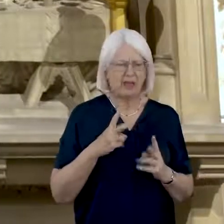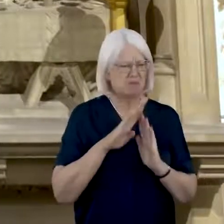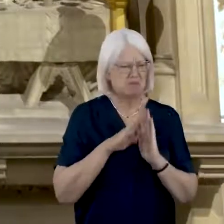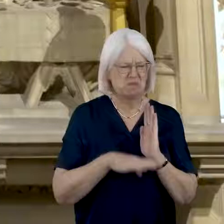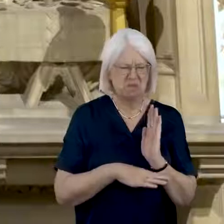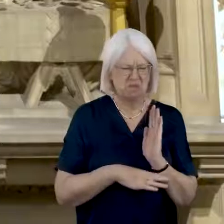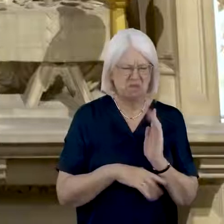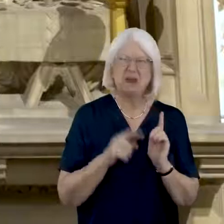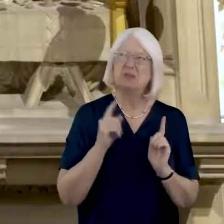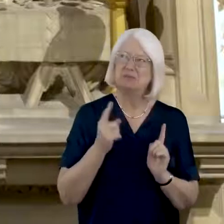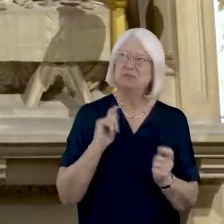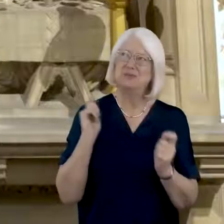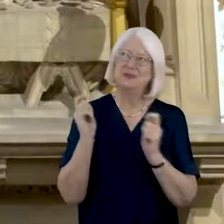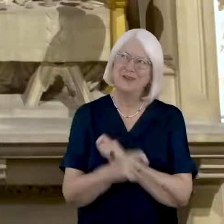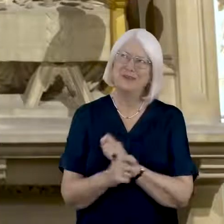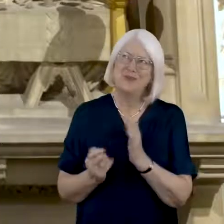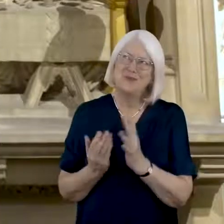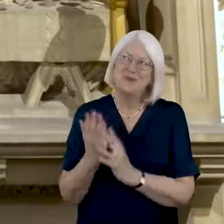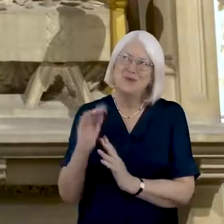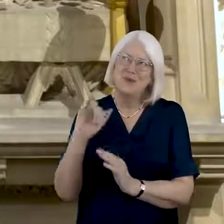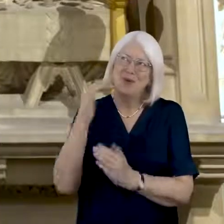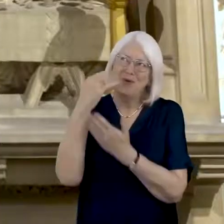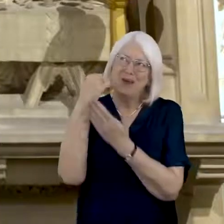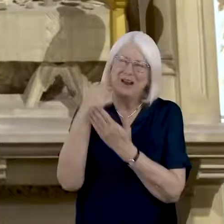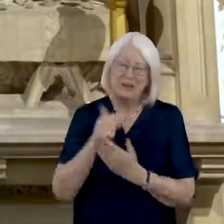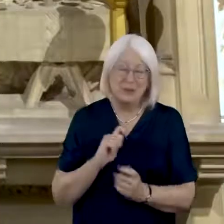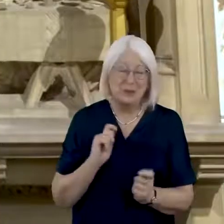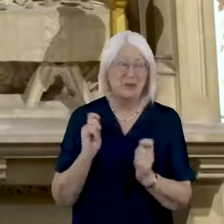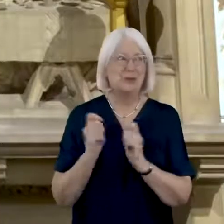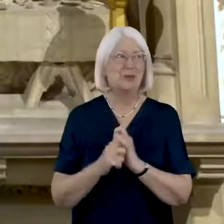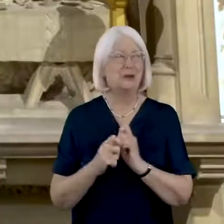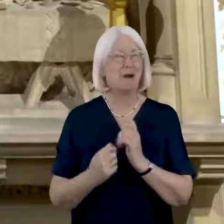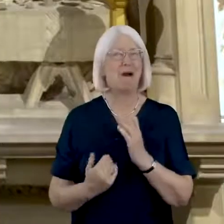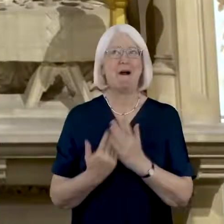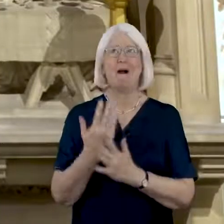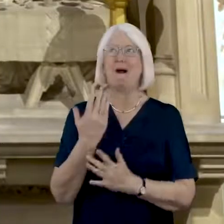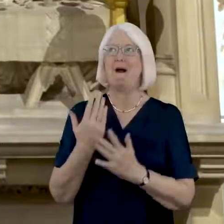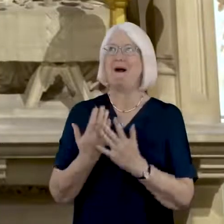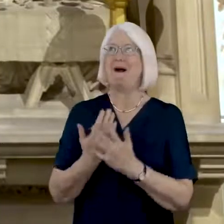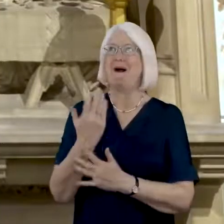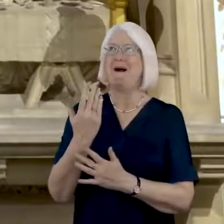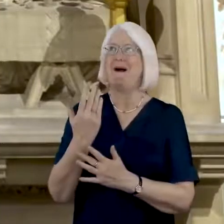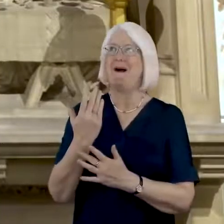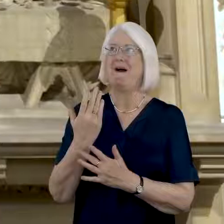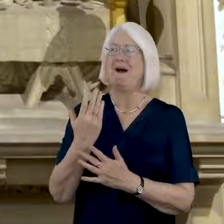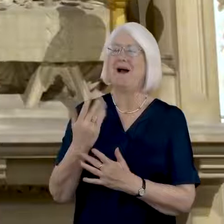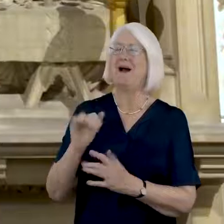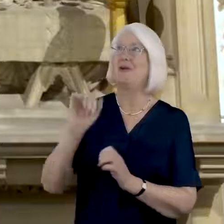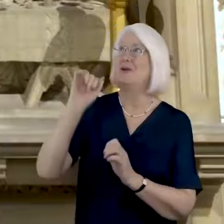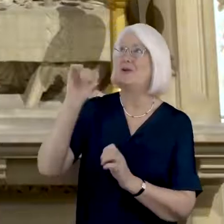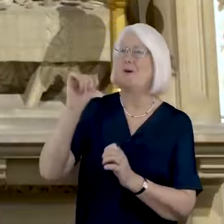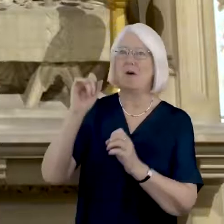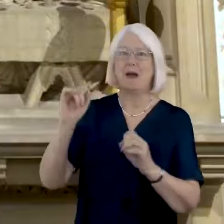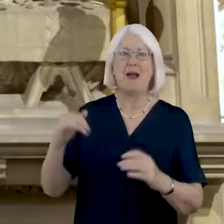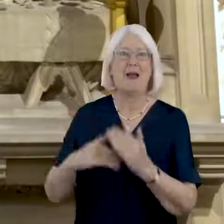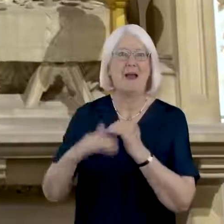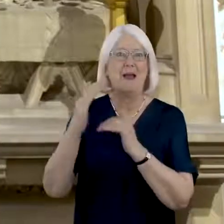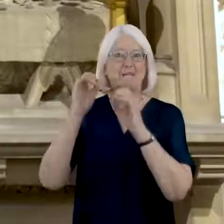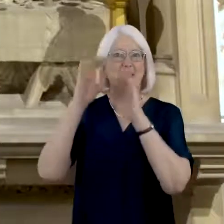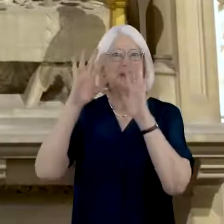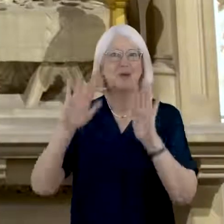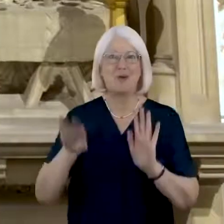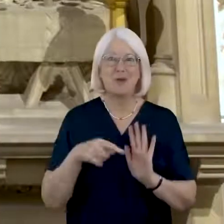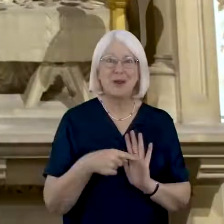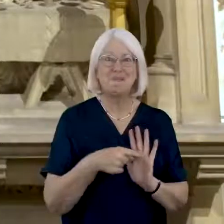your grace, and in the renewal of our lives, make known your heavenly glory. Through Jesus Christ, your